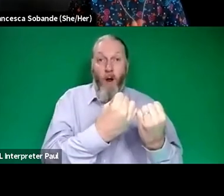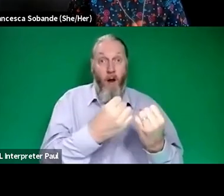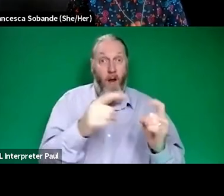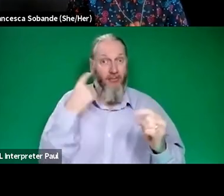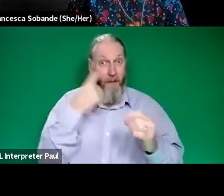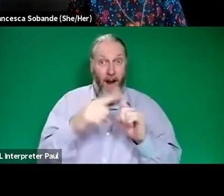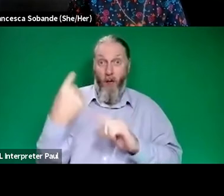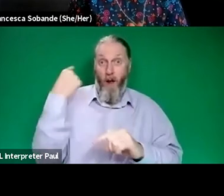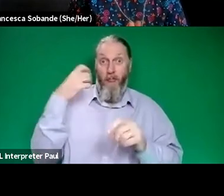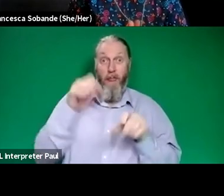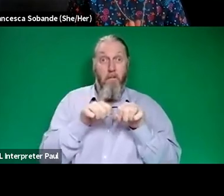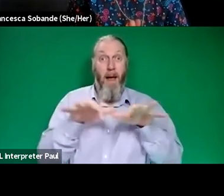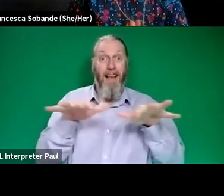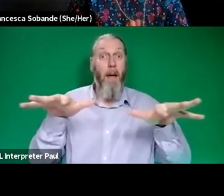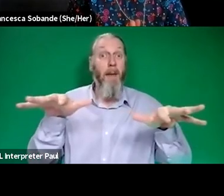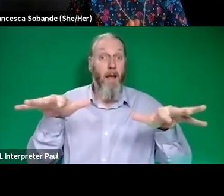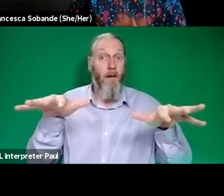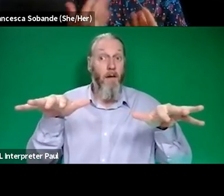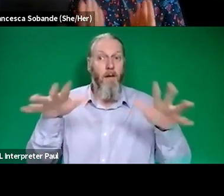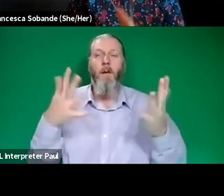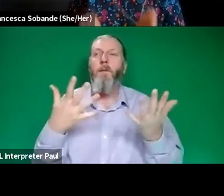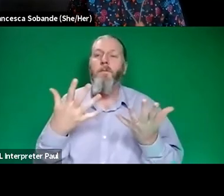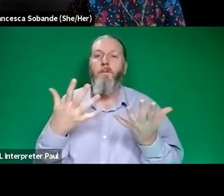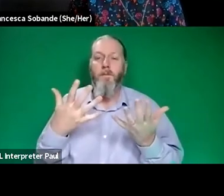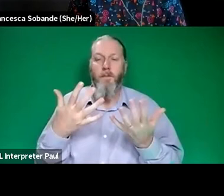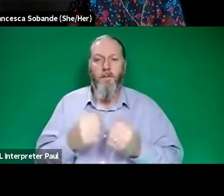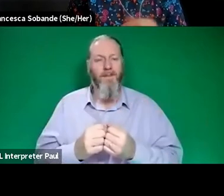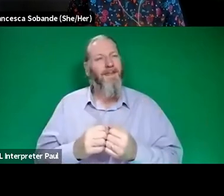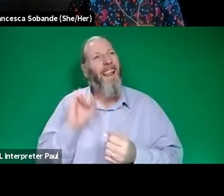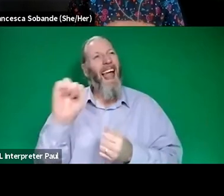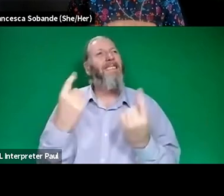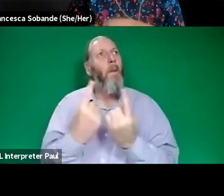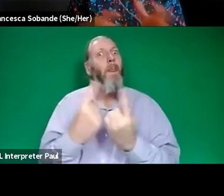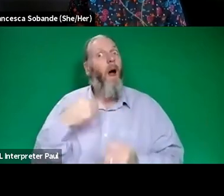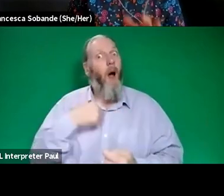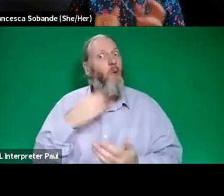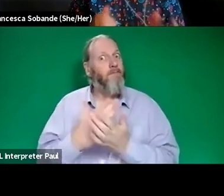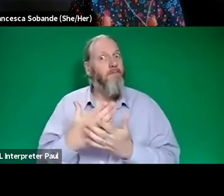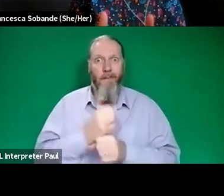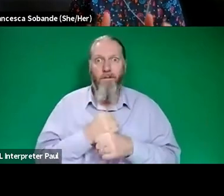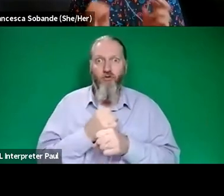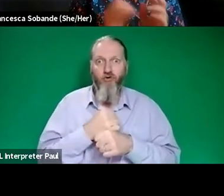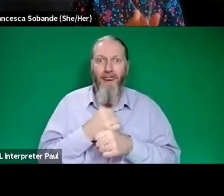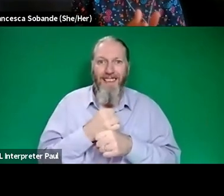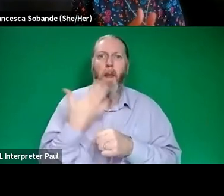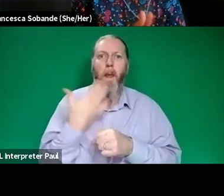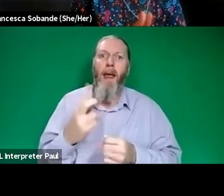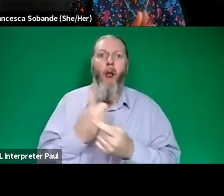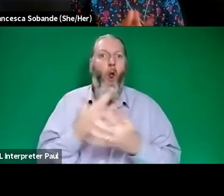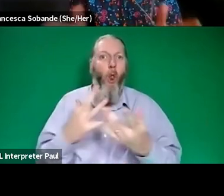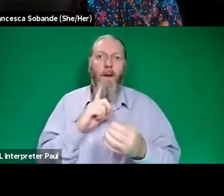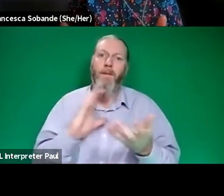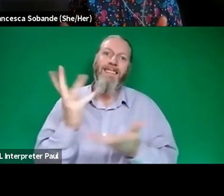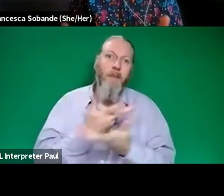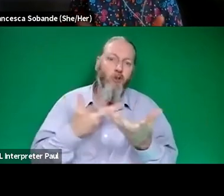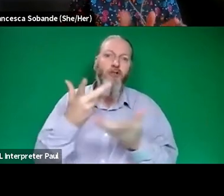and what it means, for example, to something that's frustrated me a lot has been, you know, discussions and discourse that puts forward this idea